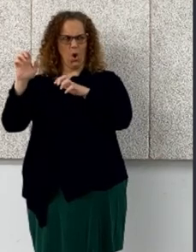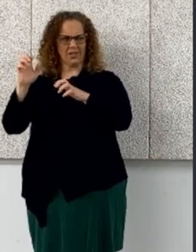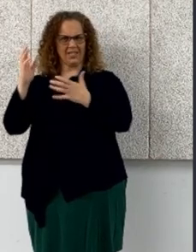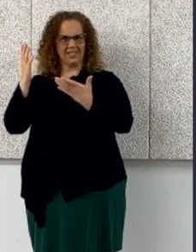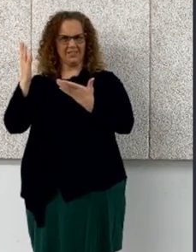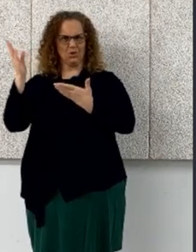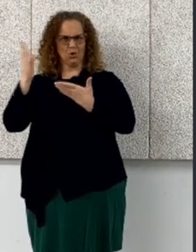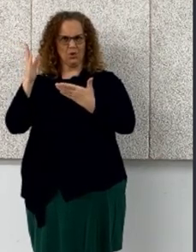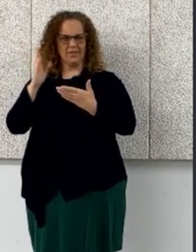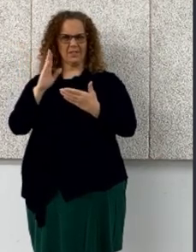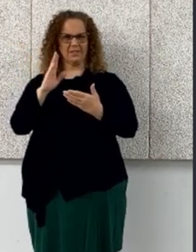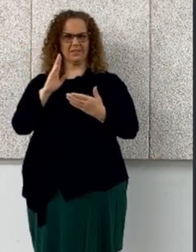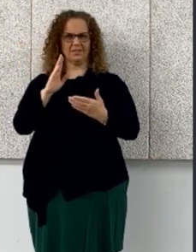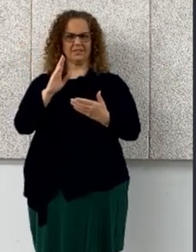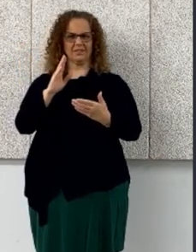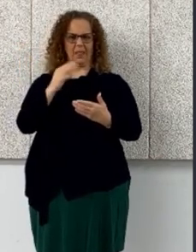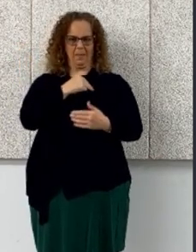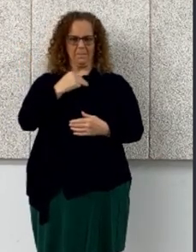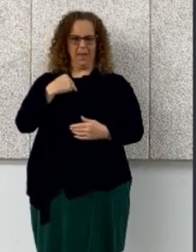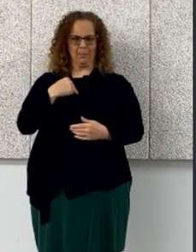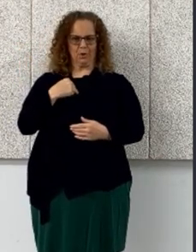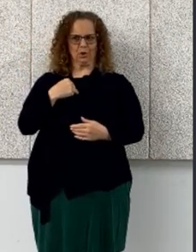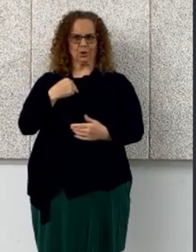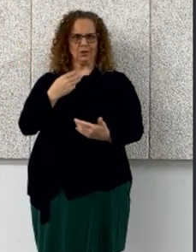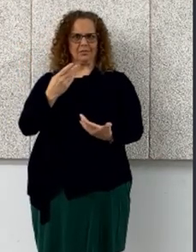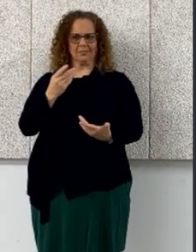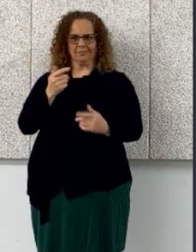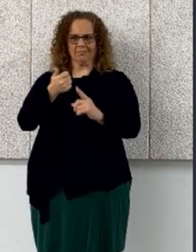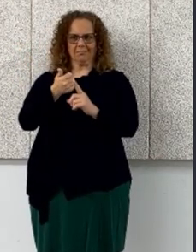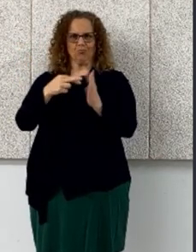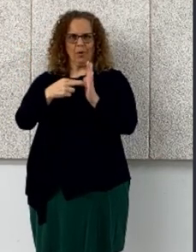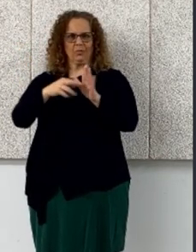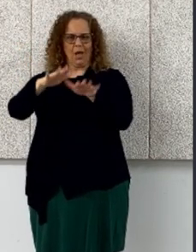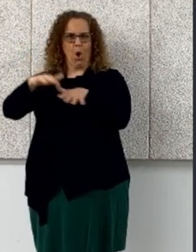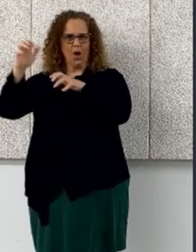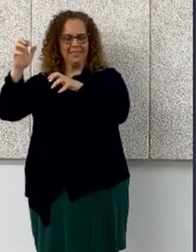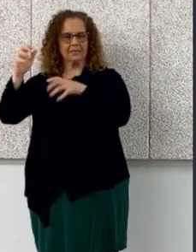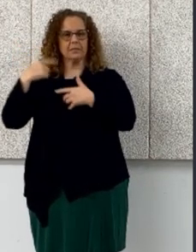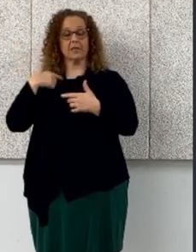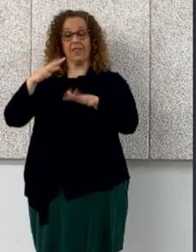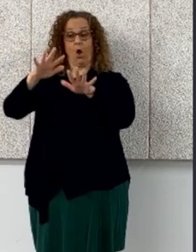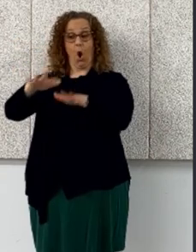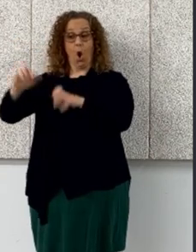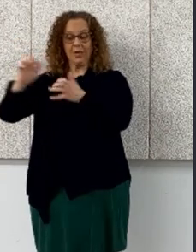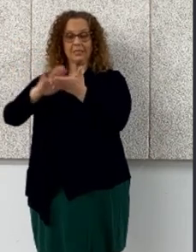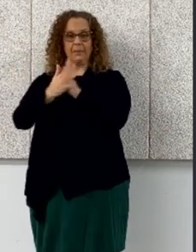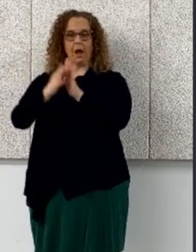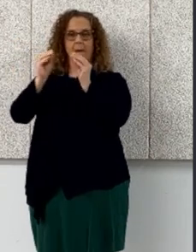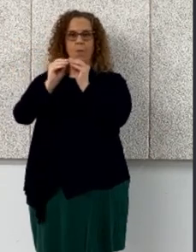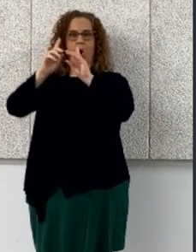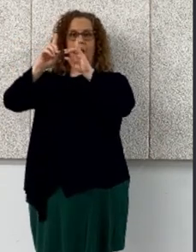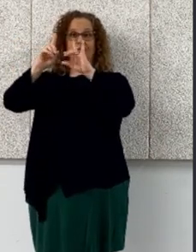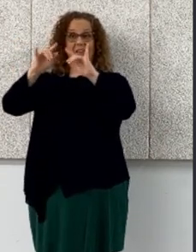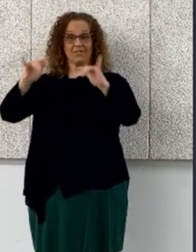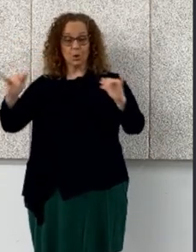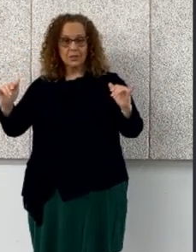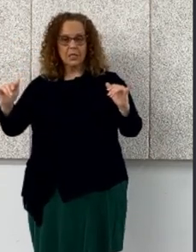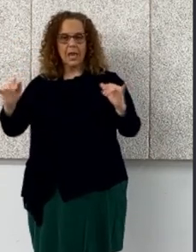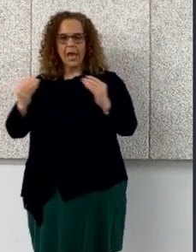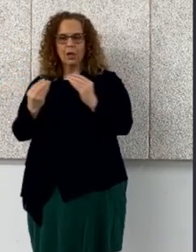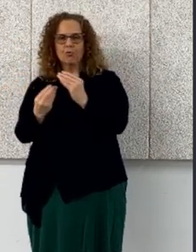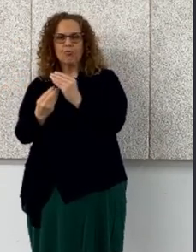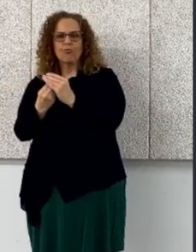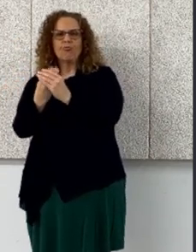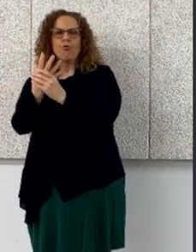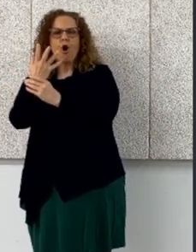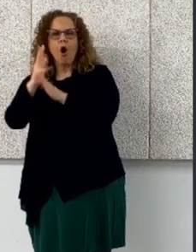whose membership is the audience. And that if we can further diversify audiences and grow, and therefore grow them,